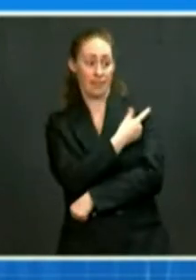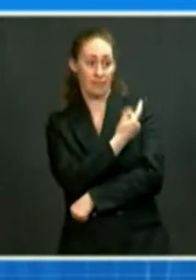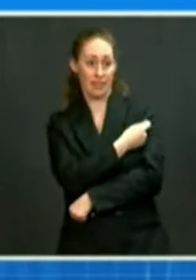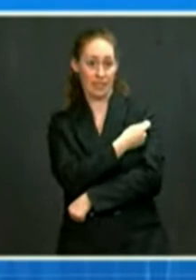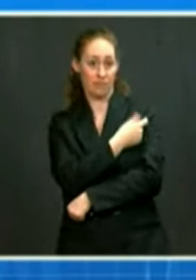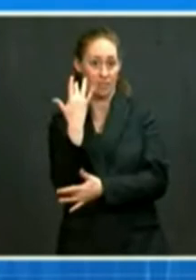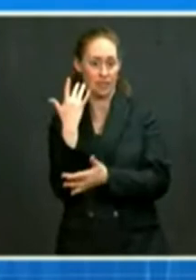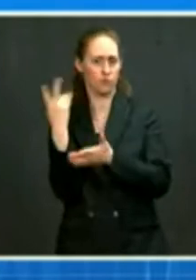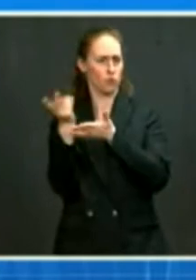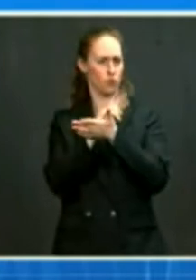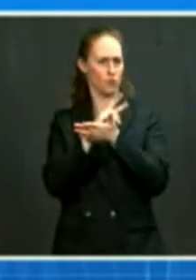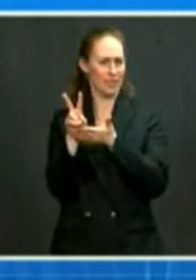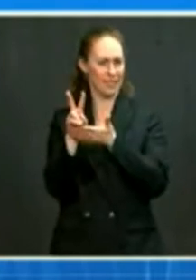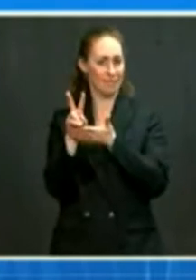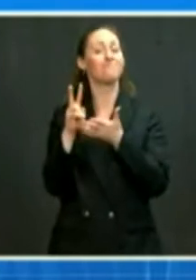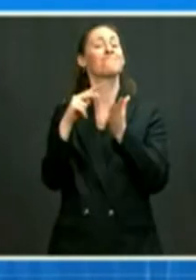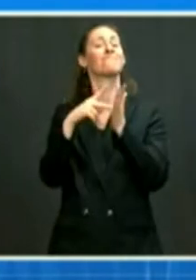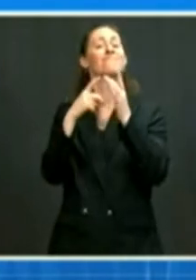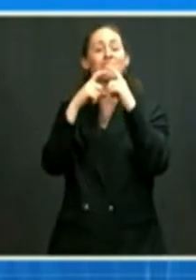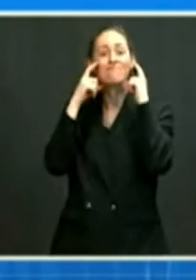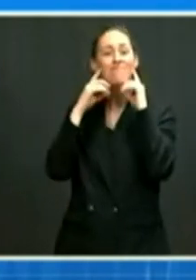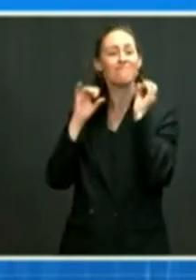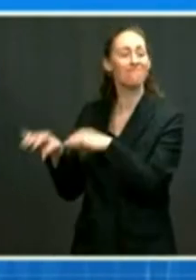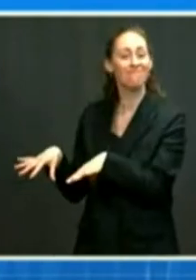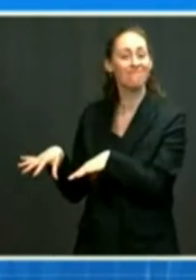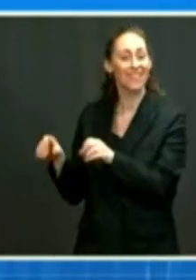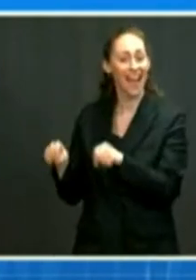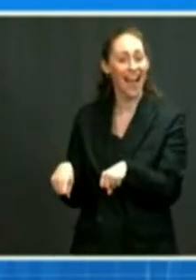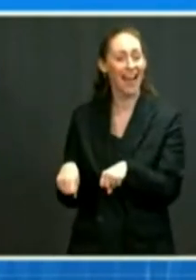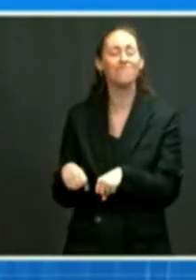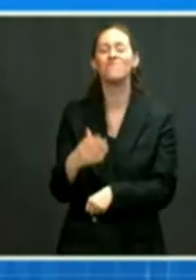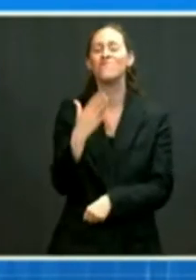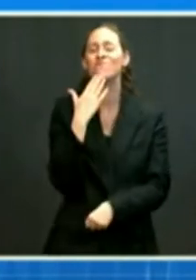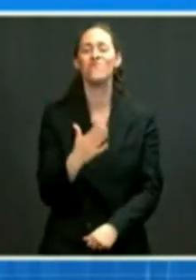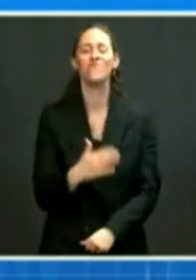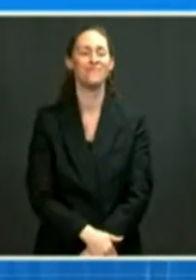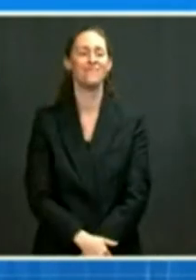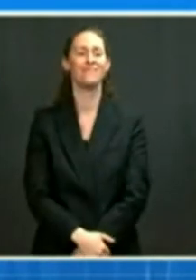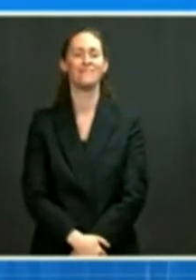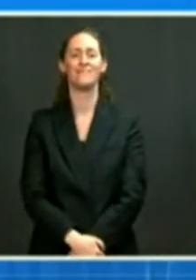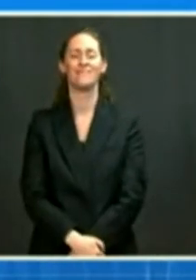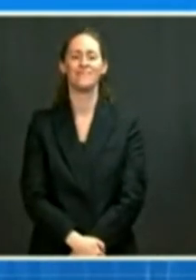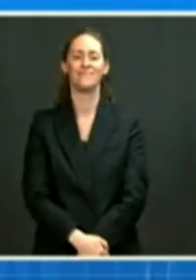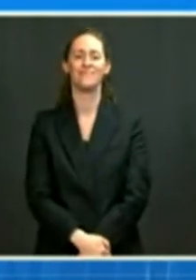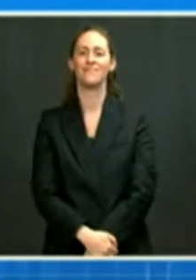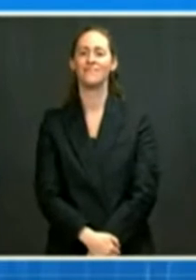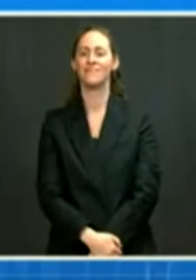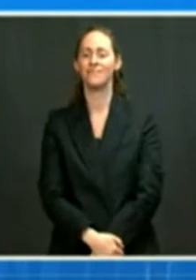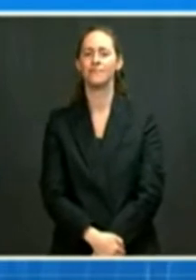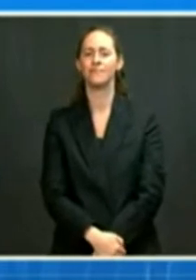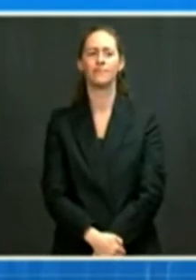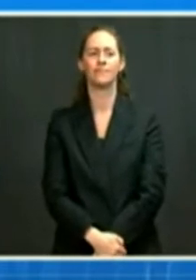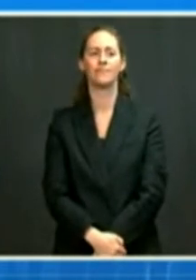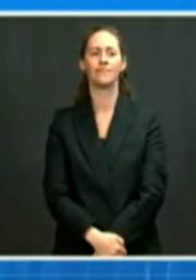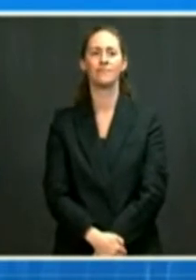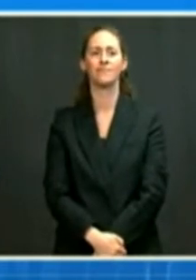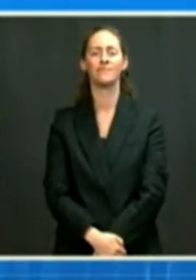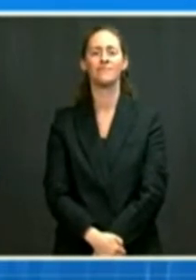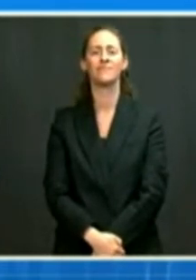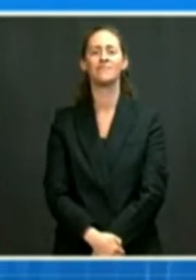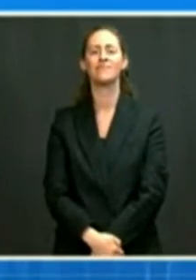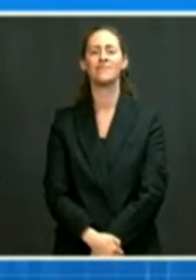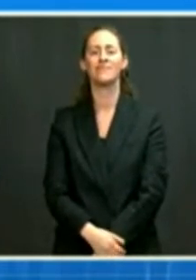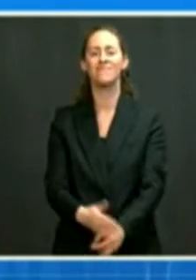shed your mask. Thank you. I'll now turn things over to Dr. Fauci. Thank you very much, Dr. Walensky.